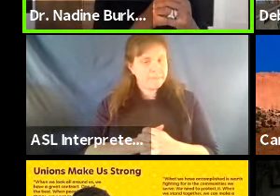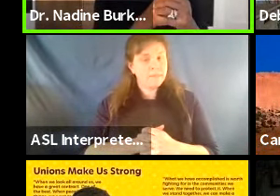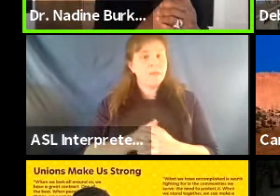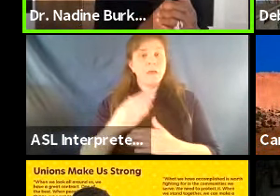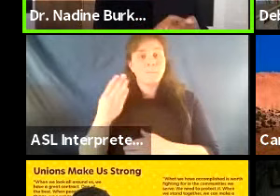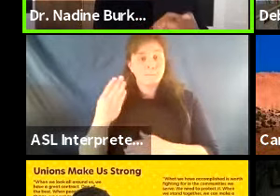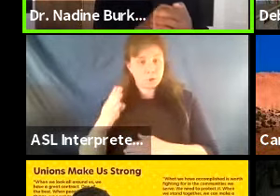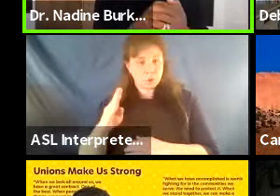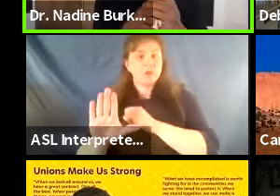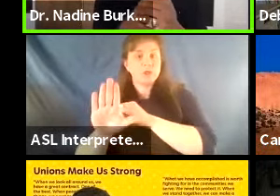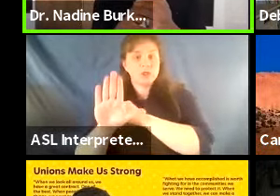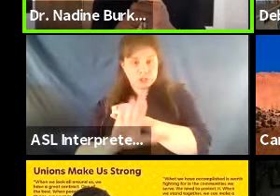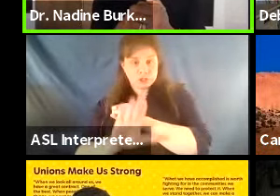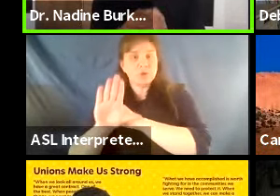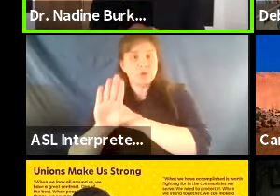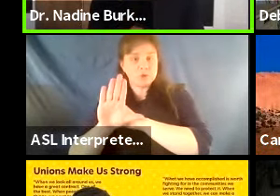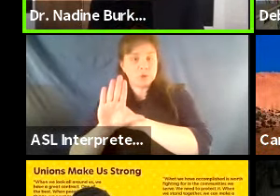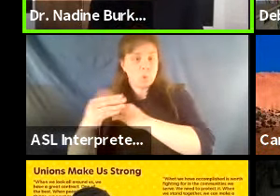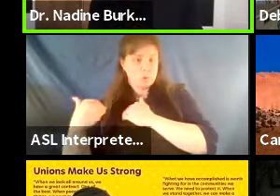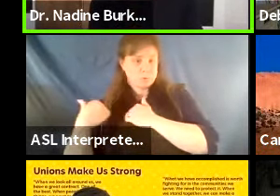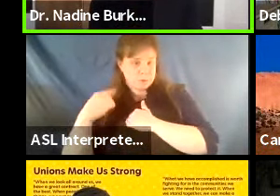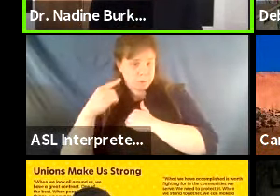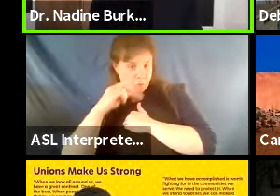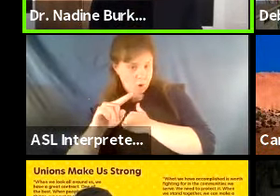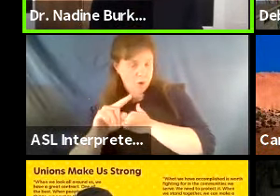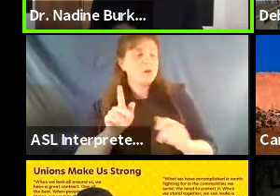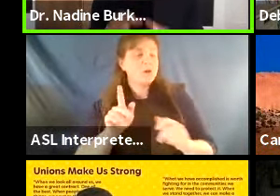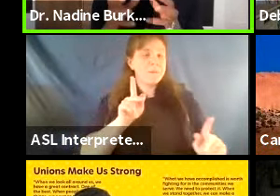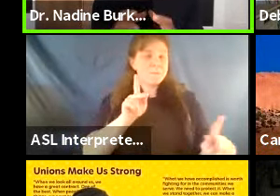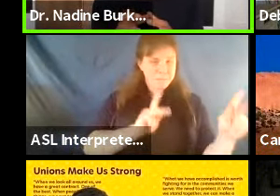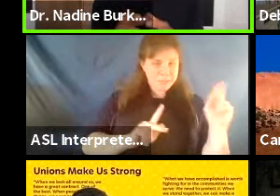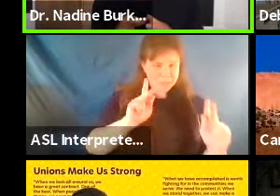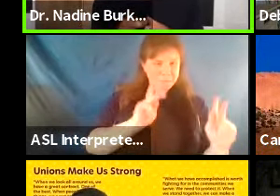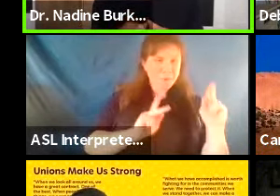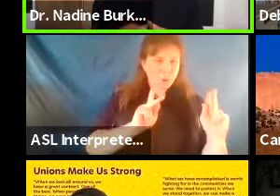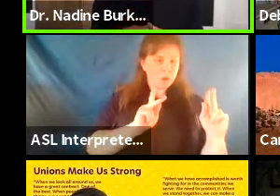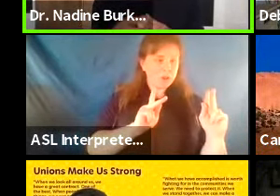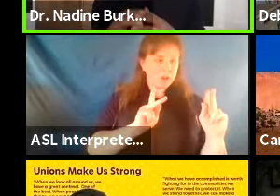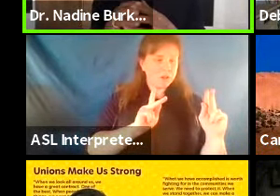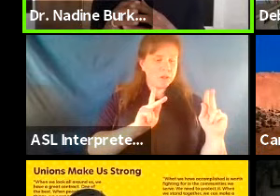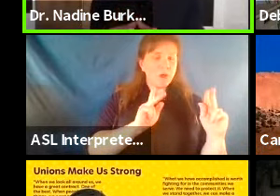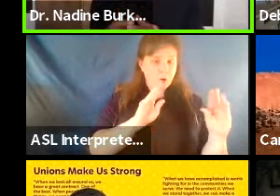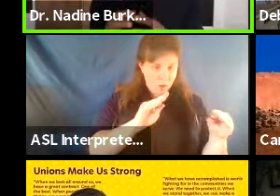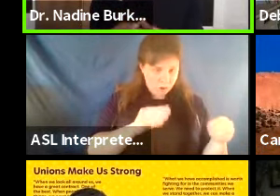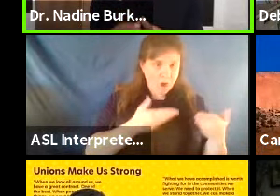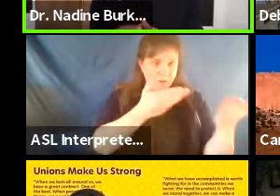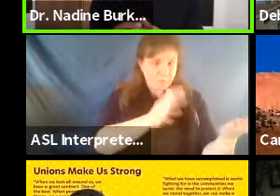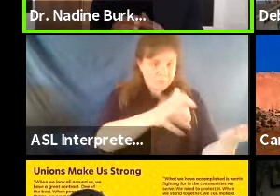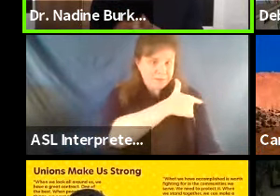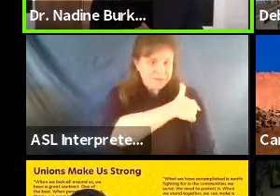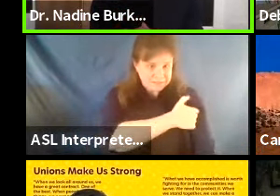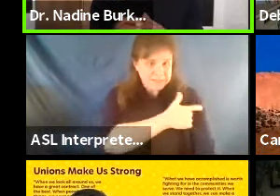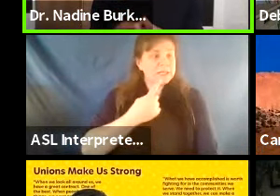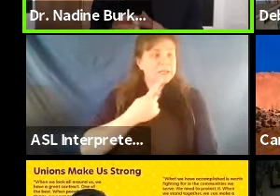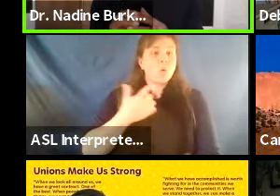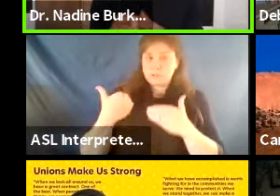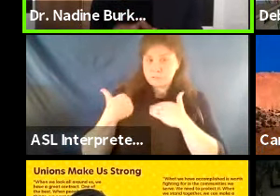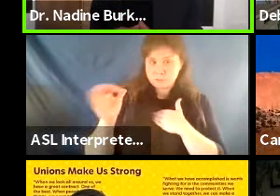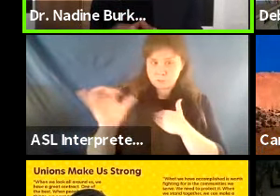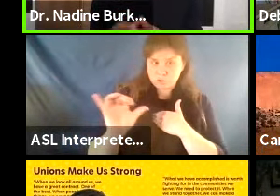for and holding our vaccinators accountable for, I think is really key. But I also want to highlight